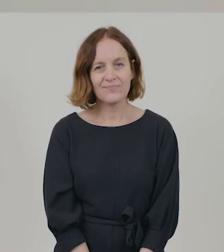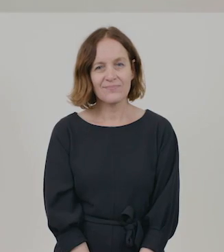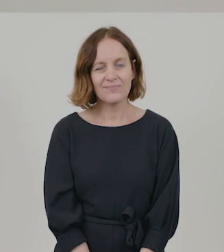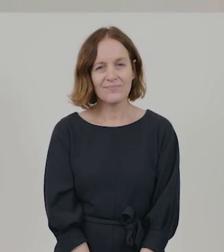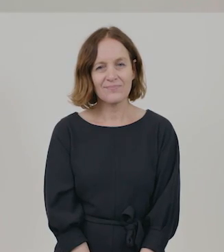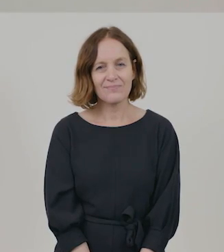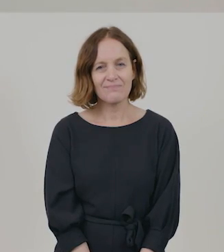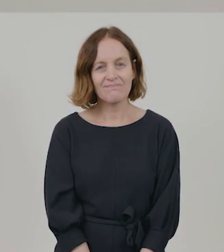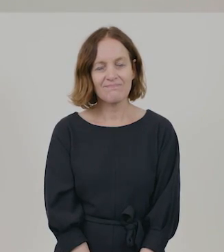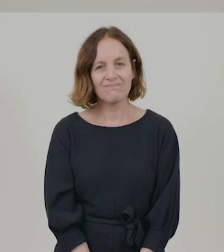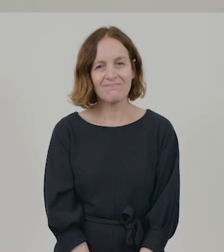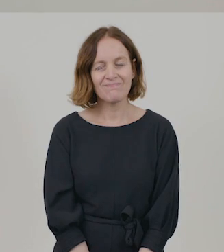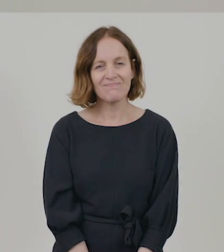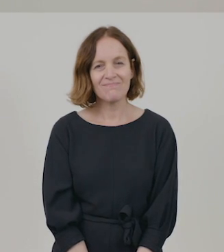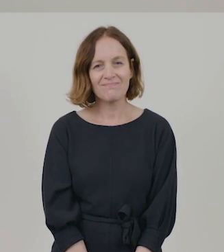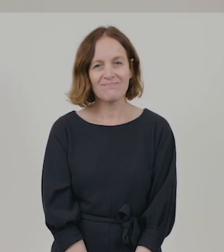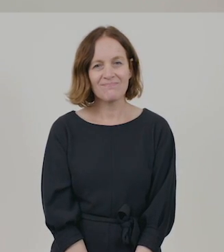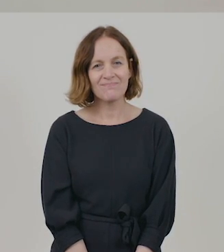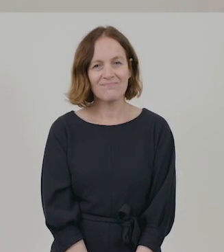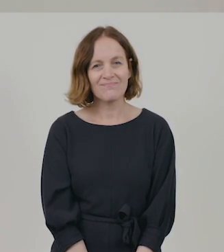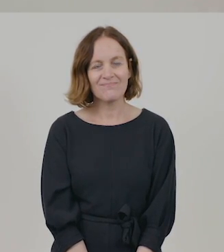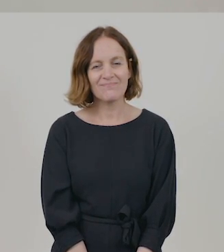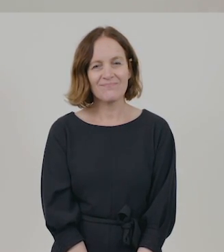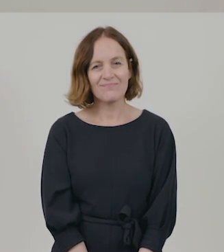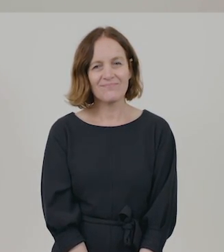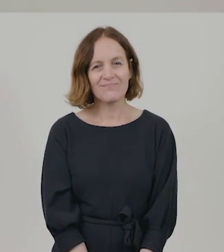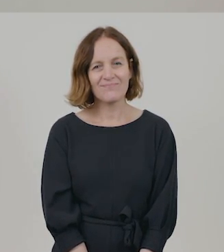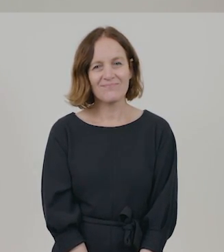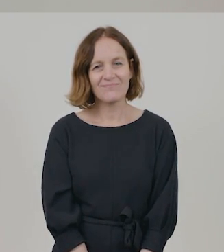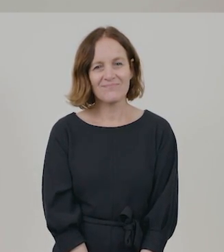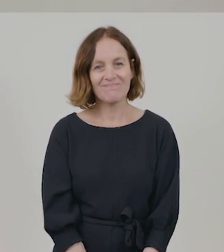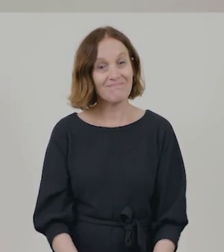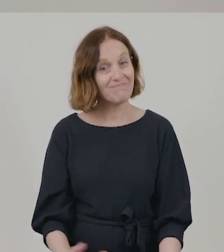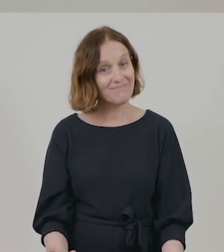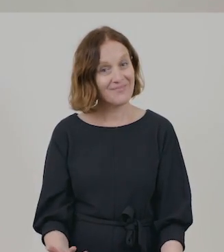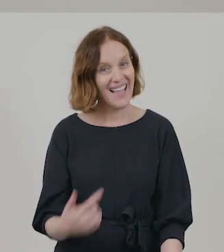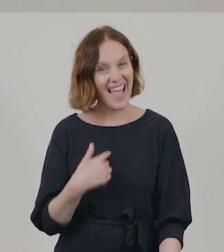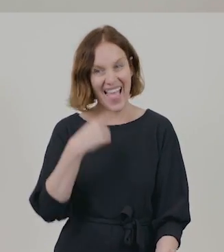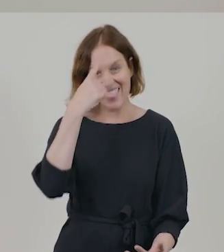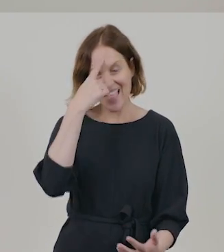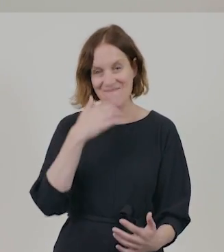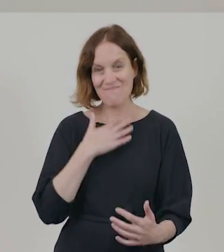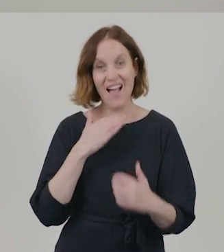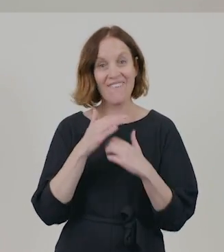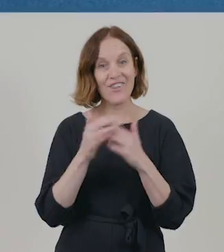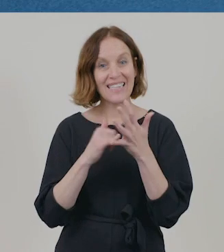I'm going to draw a picture of us swimming in the pool together because that's our favourite activity.